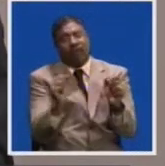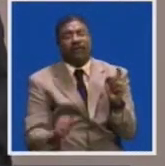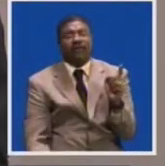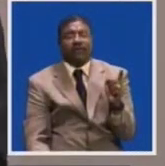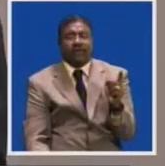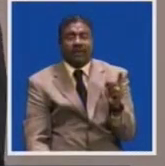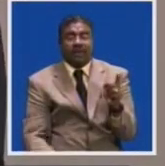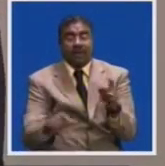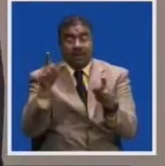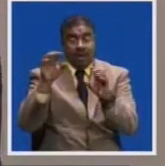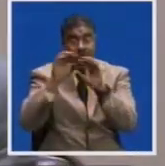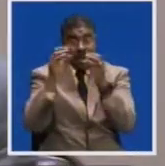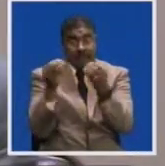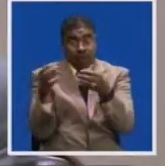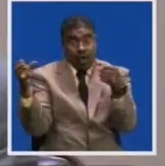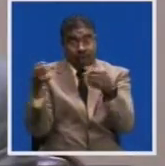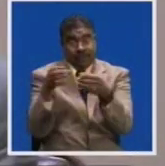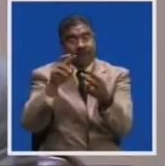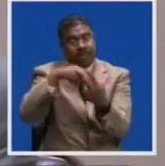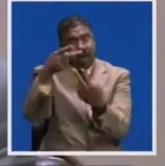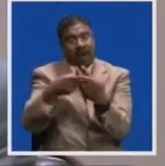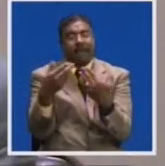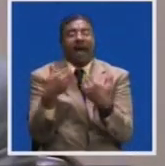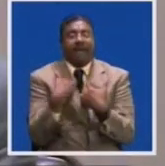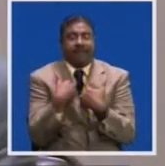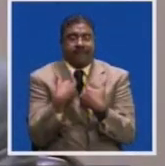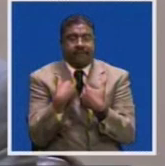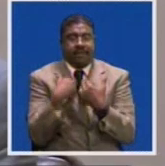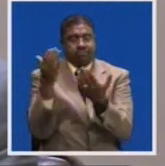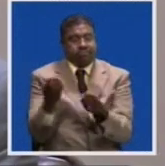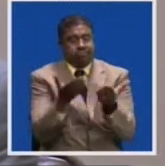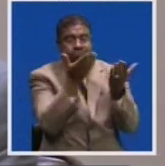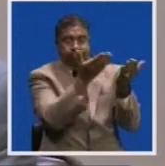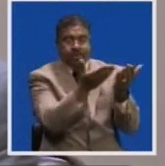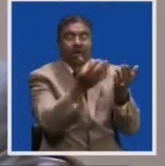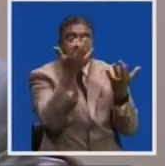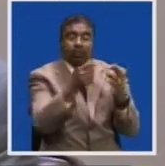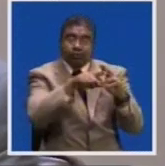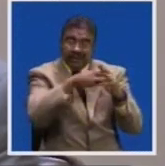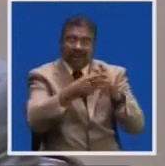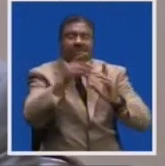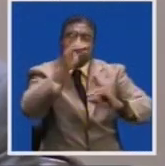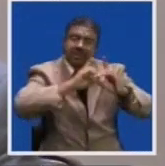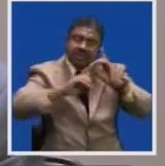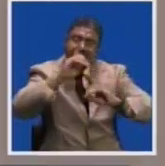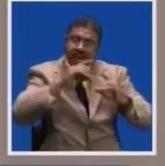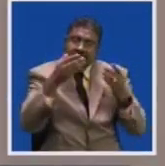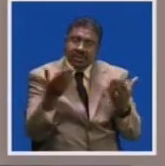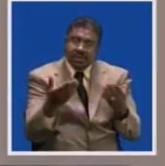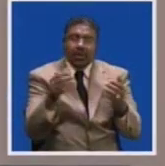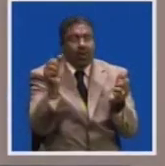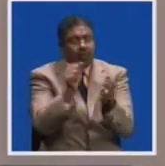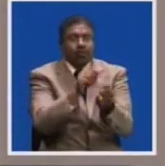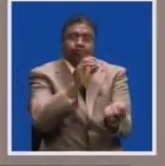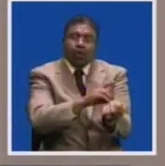forward a program which will provide a platform for groundbreaking discussions among healthcare